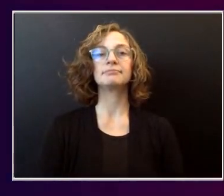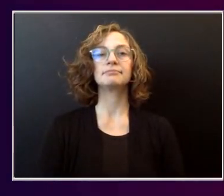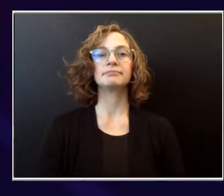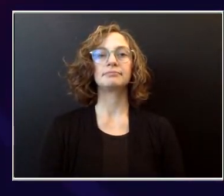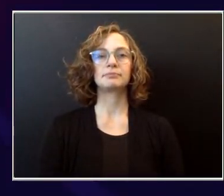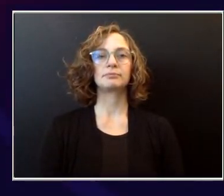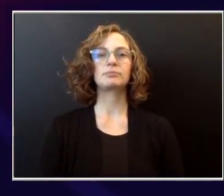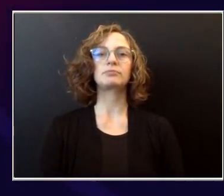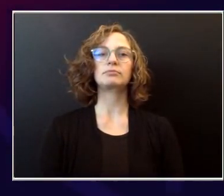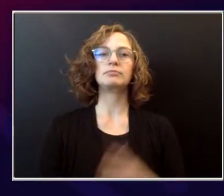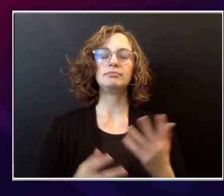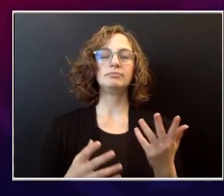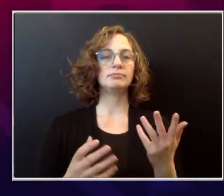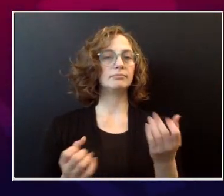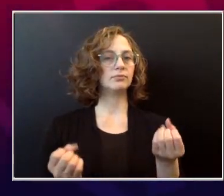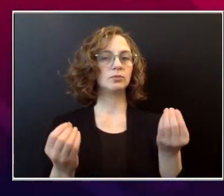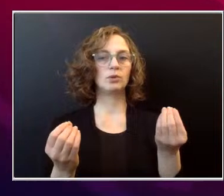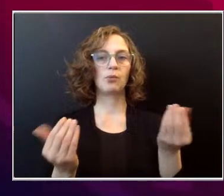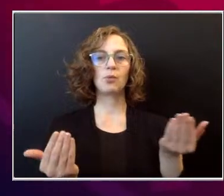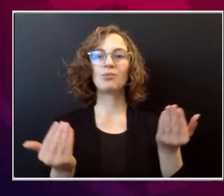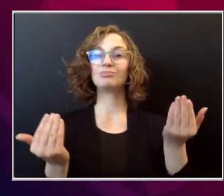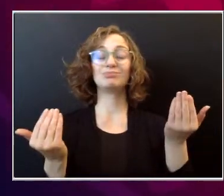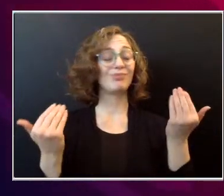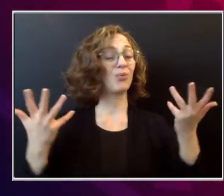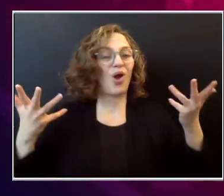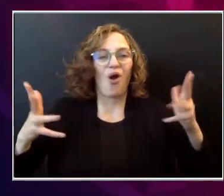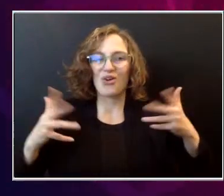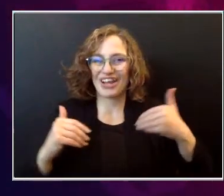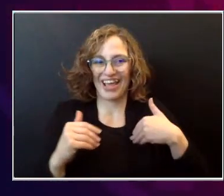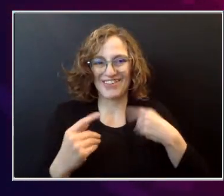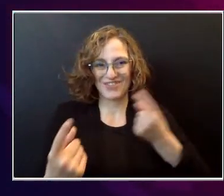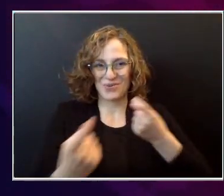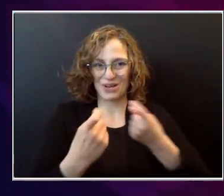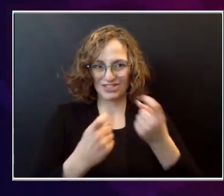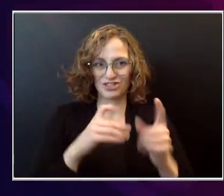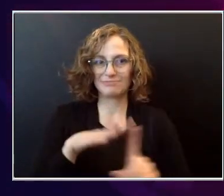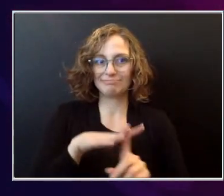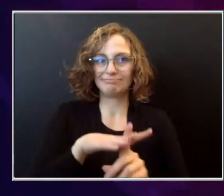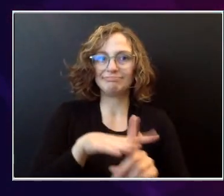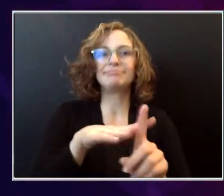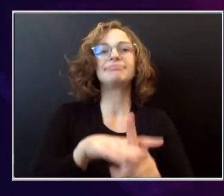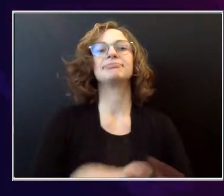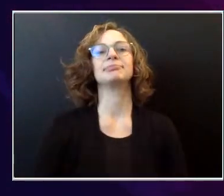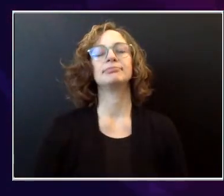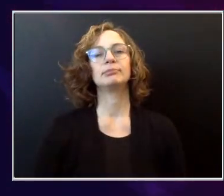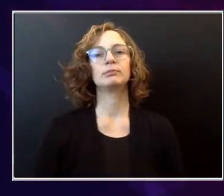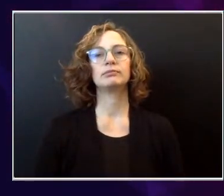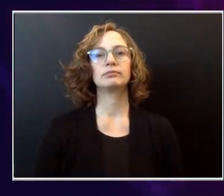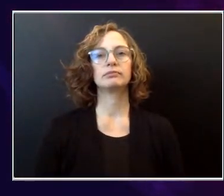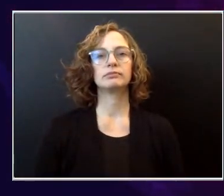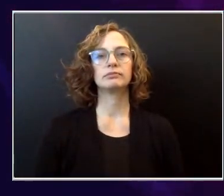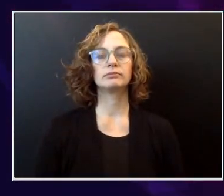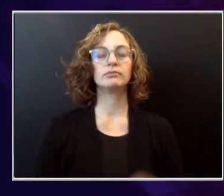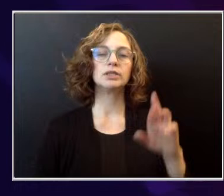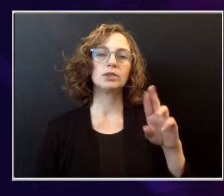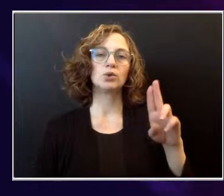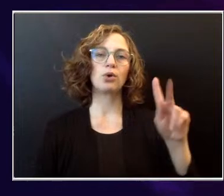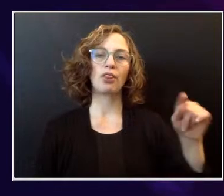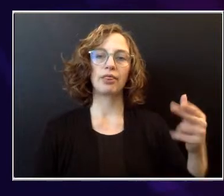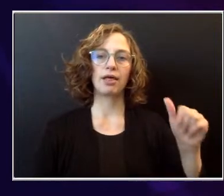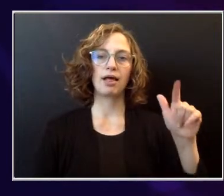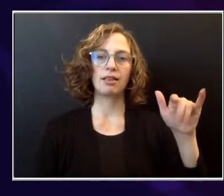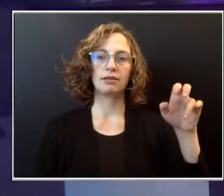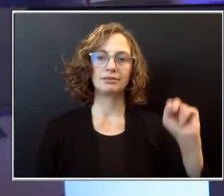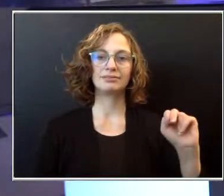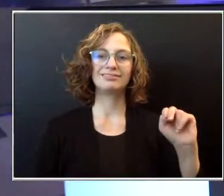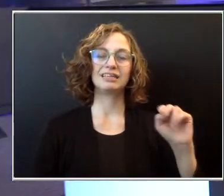some questions that are already coming in right now. This is from Ruth Ellen. It's actually a COVID question. Will the